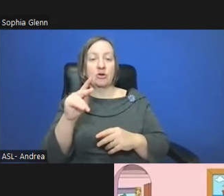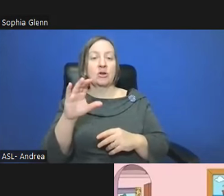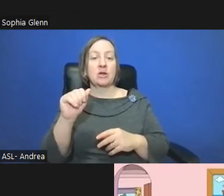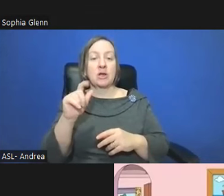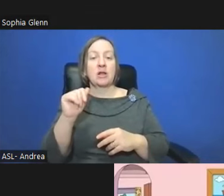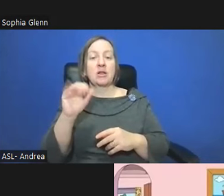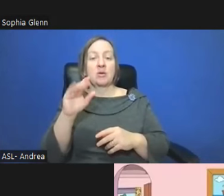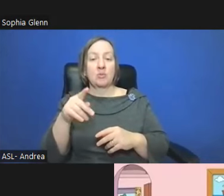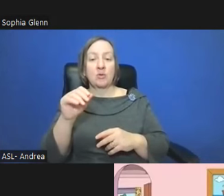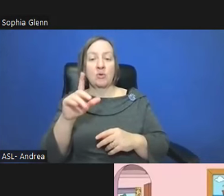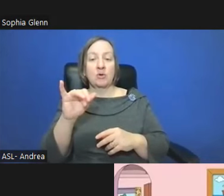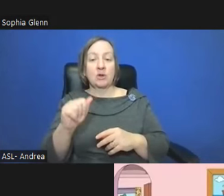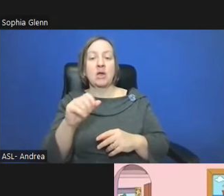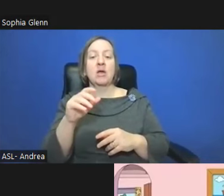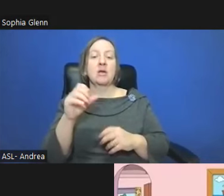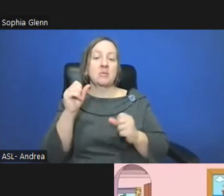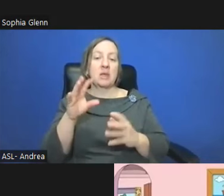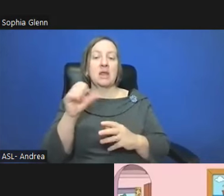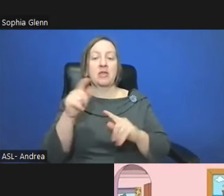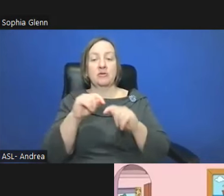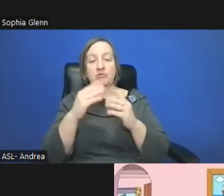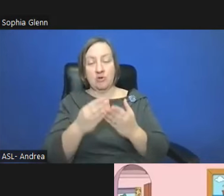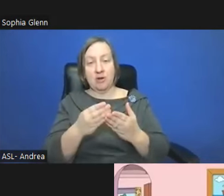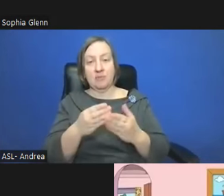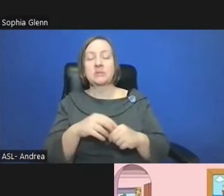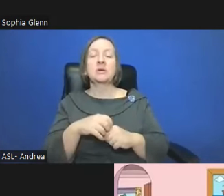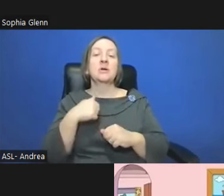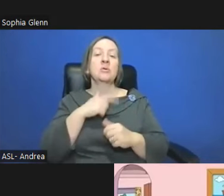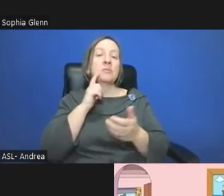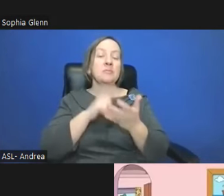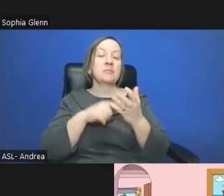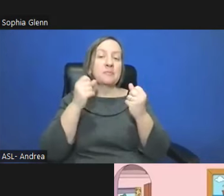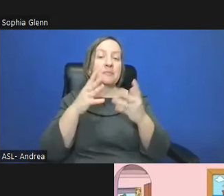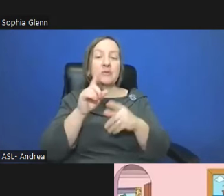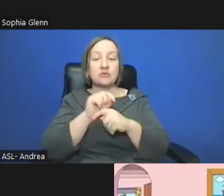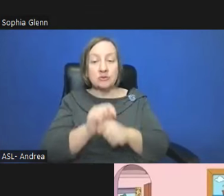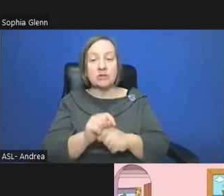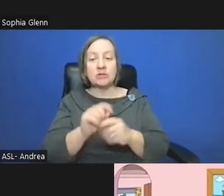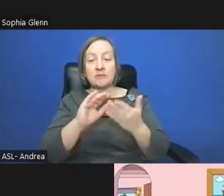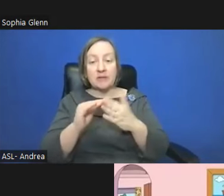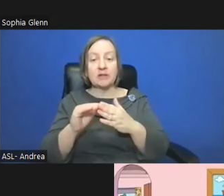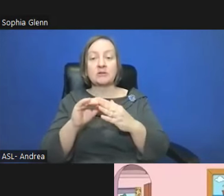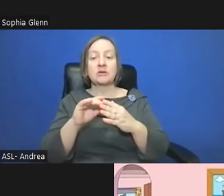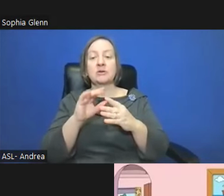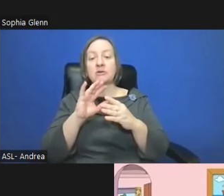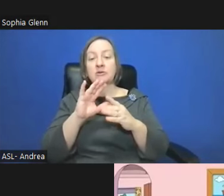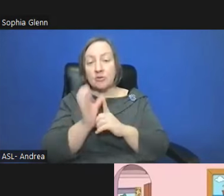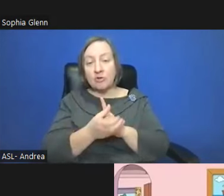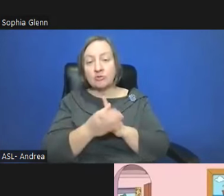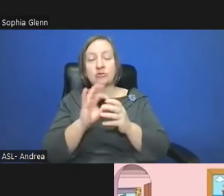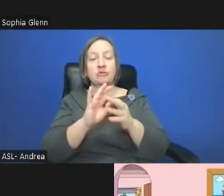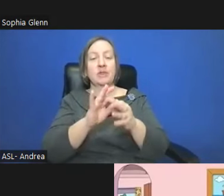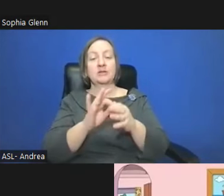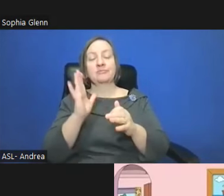Kalapuya, Molalla, and many other tribes. We recognize the many villages, traditions, cultures, and relationships that existed along the